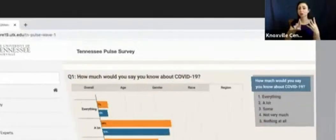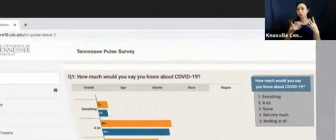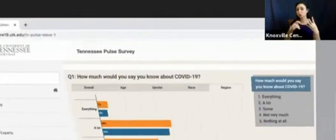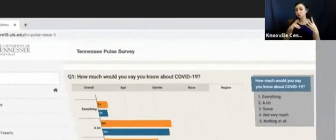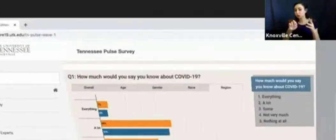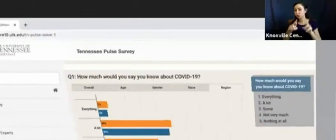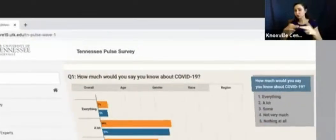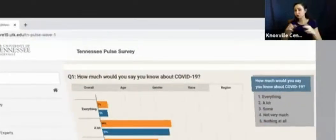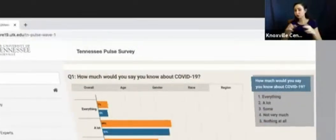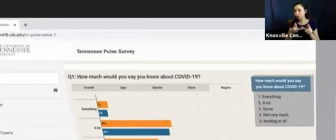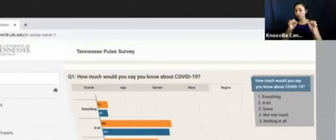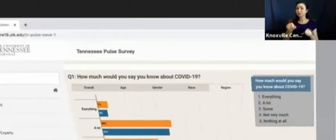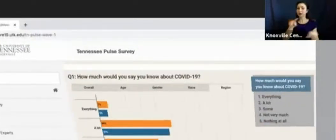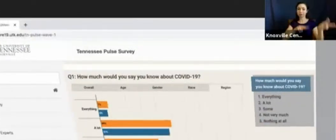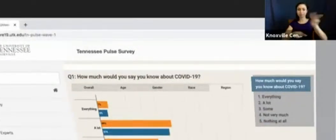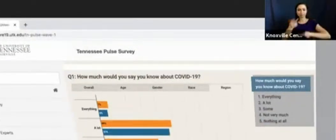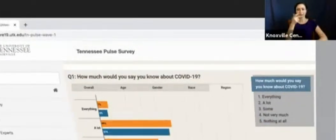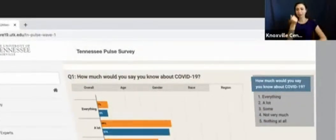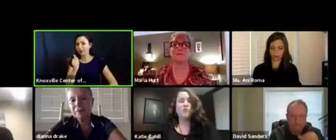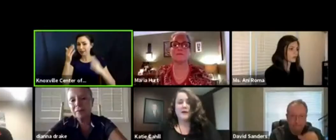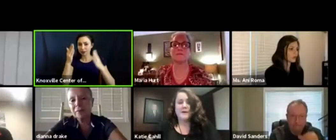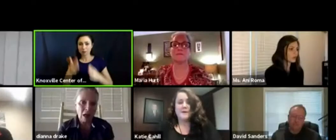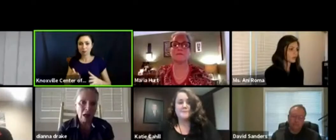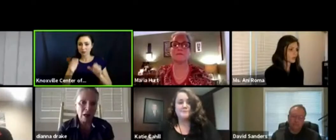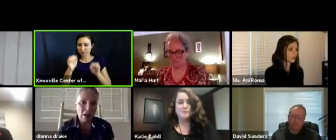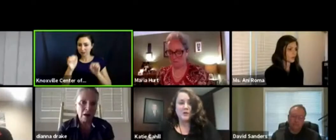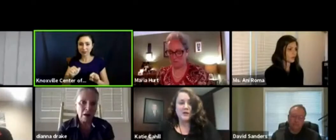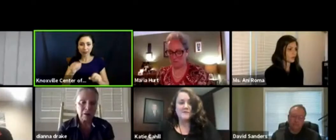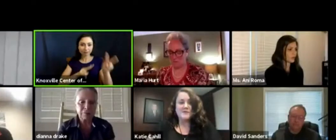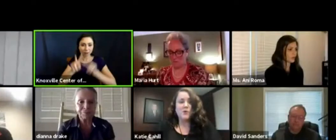that data. If someone wishes to